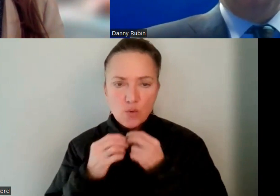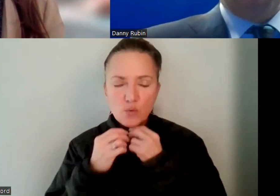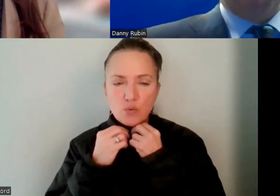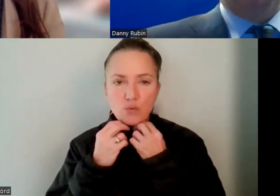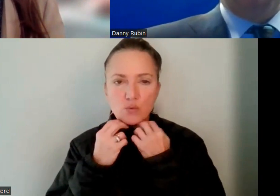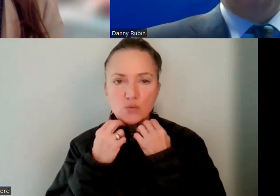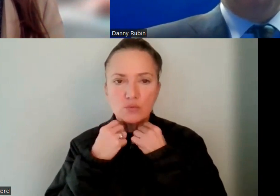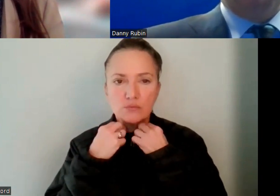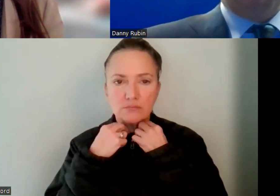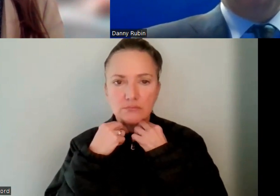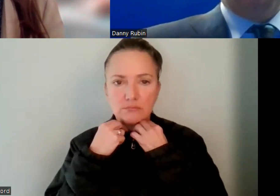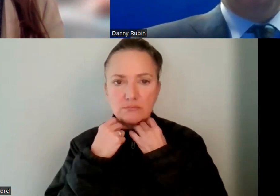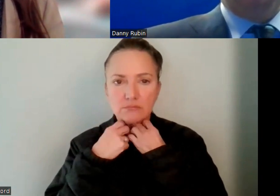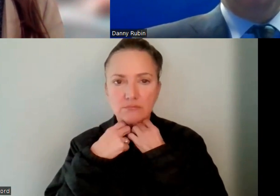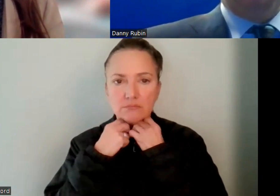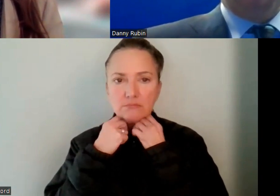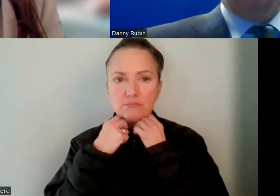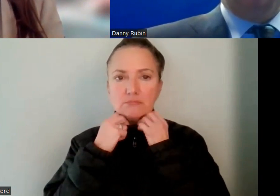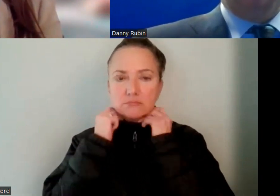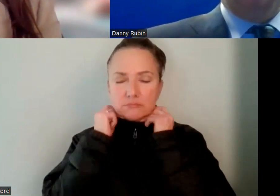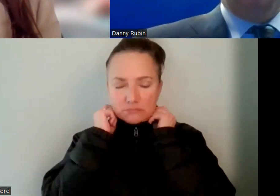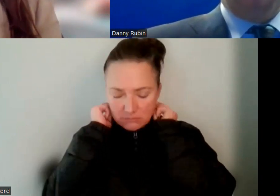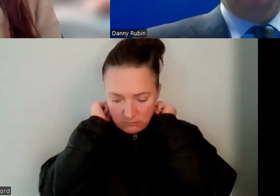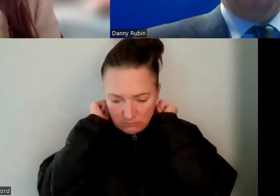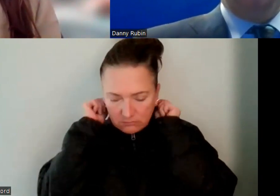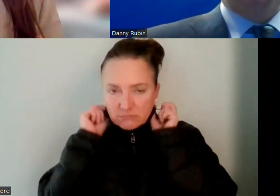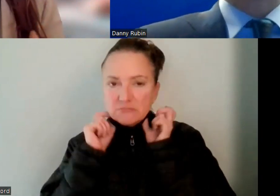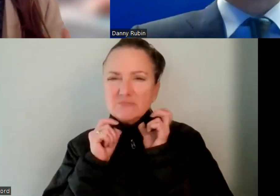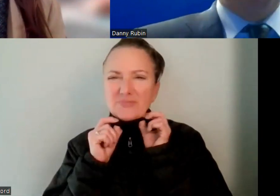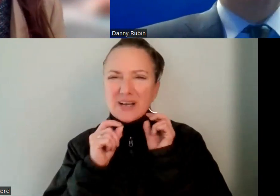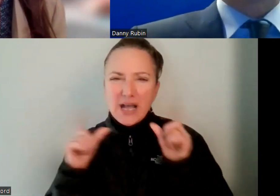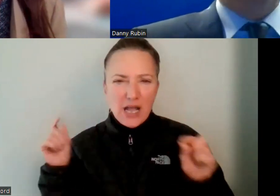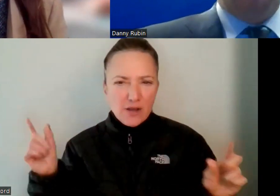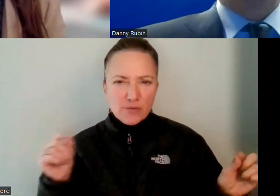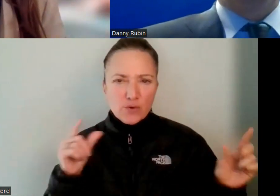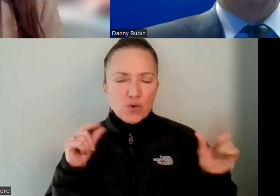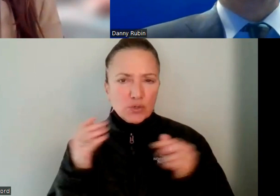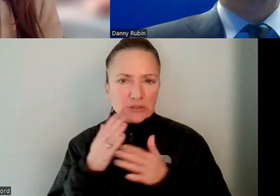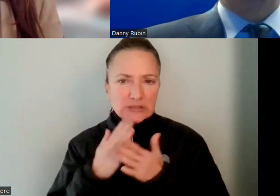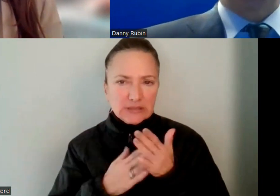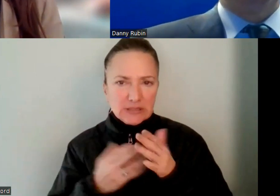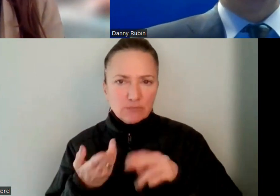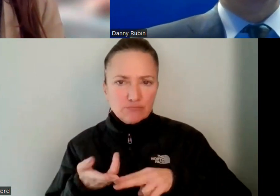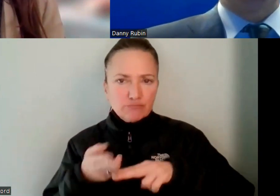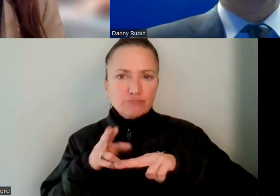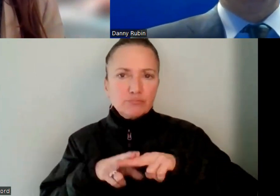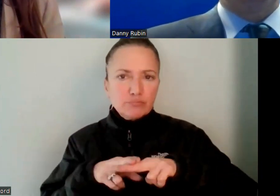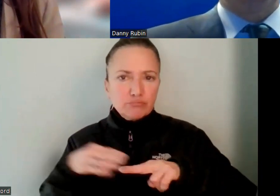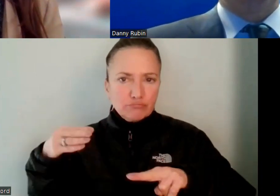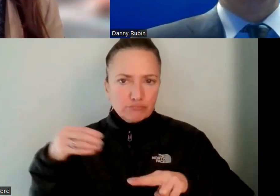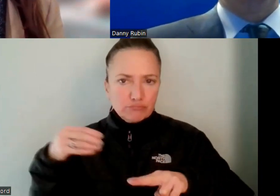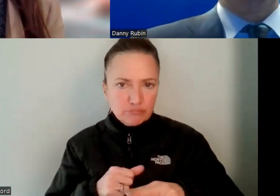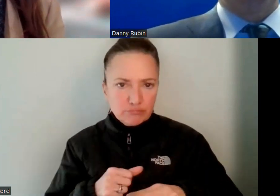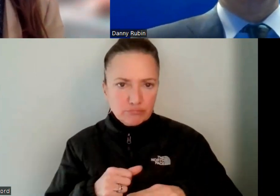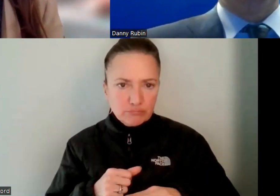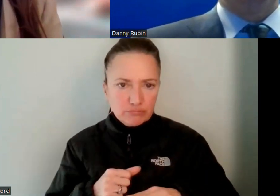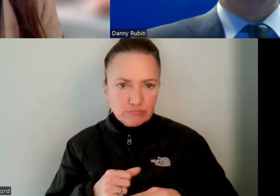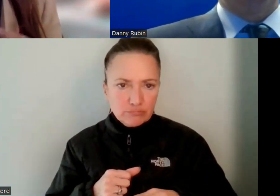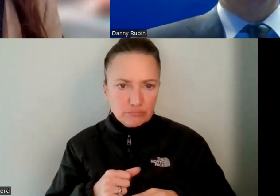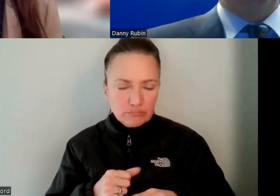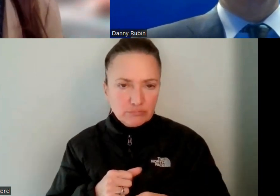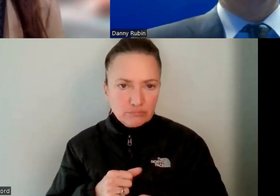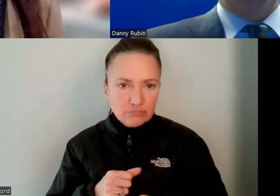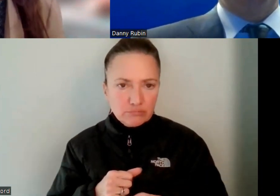you like a bigger wage per hour. And this is something I've heard from